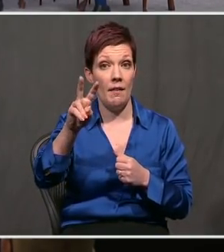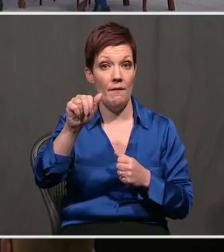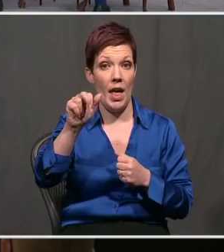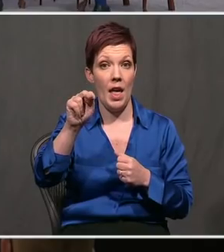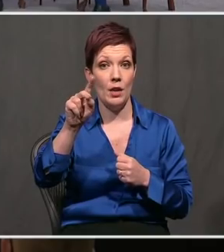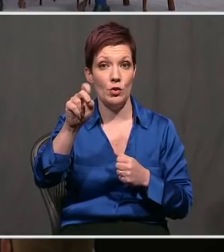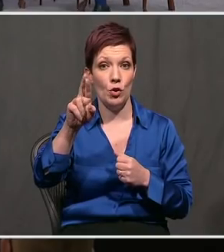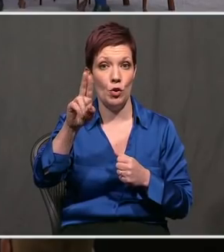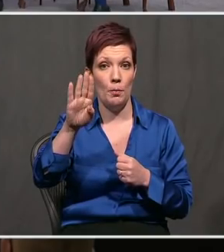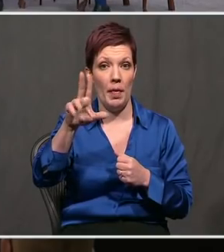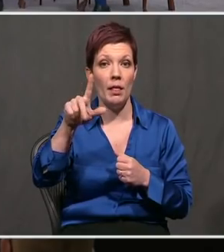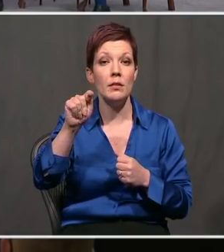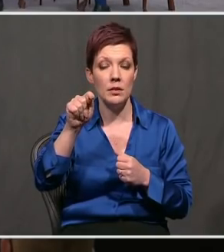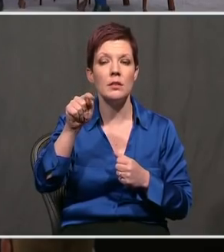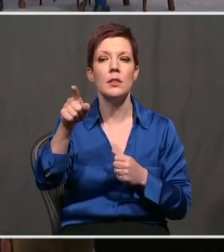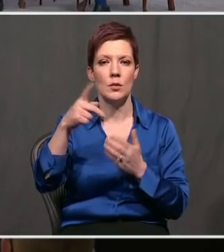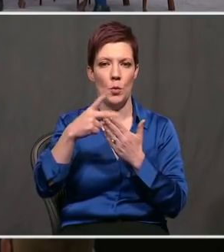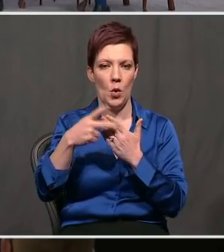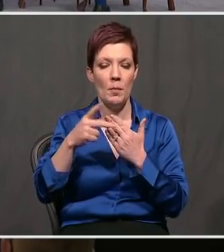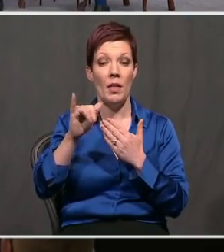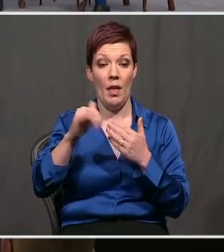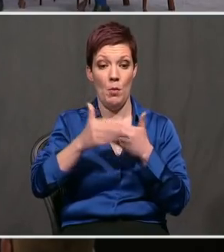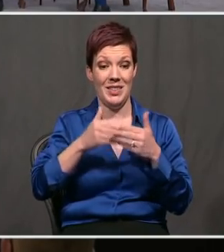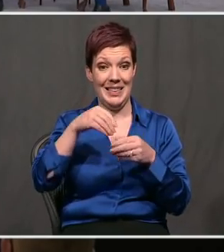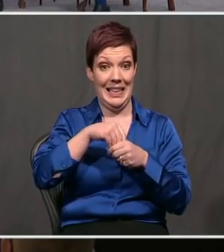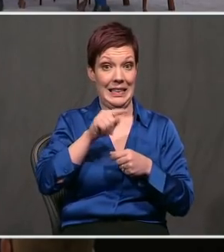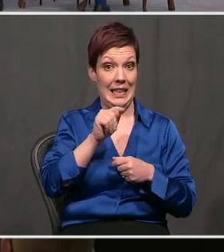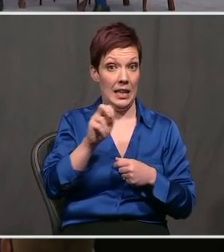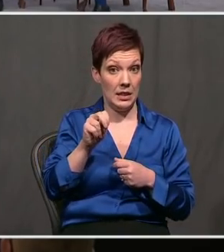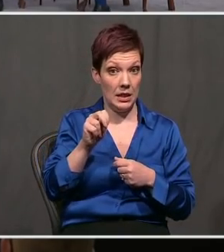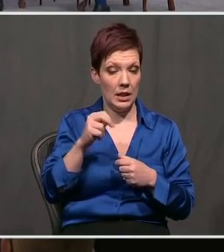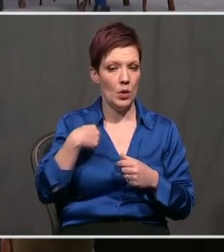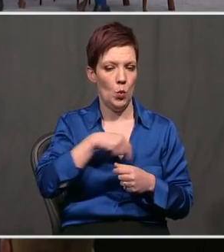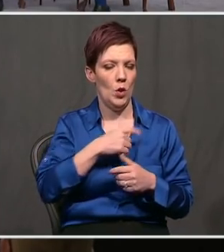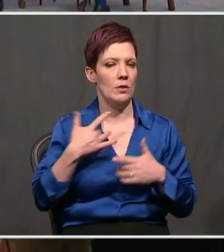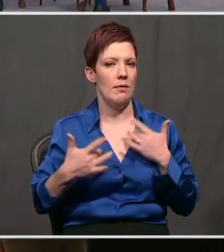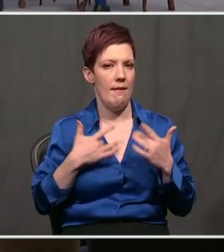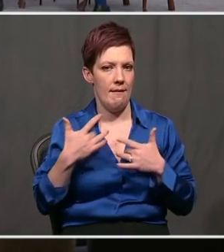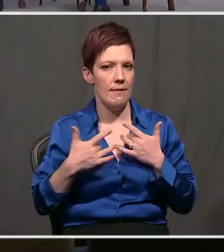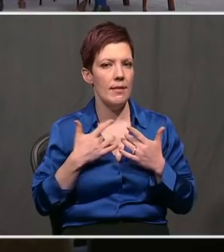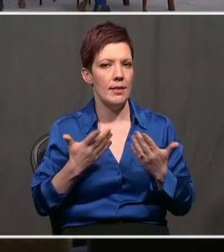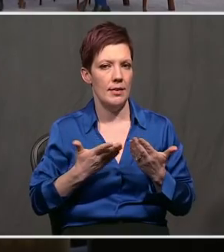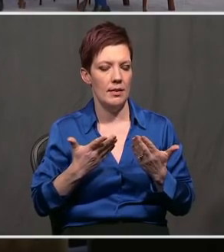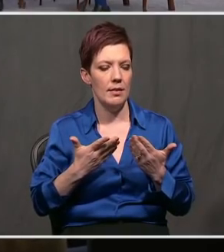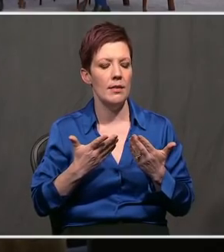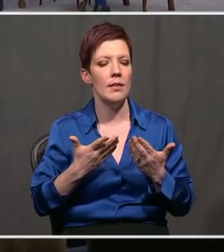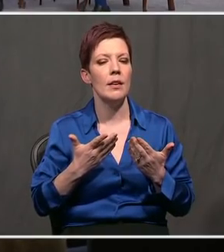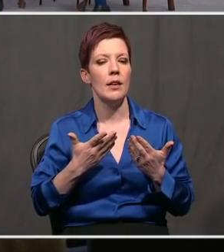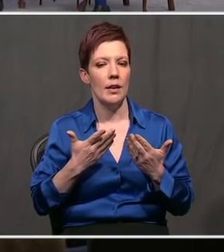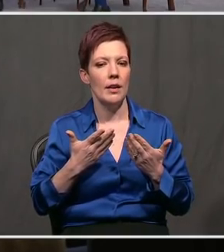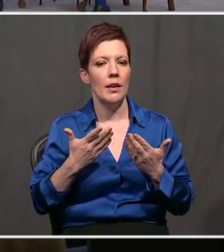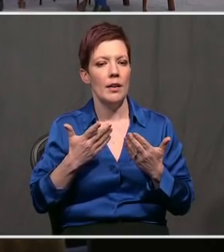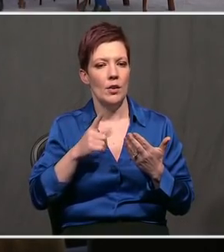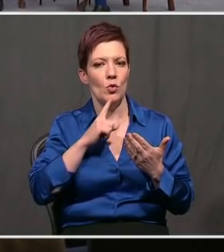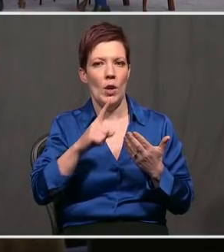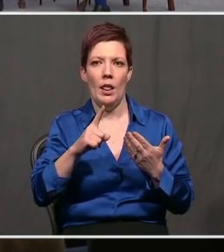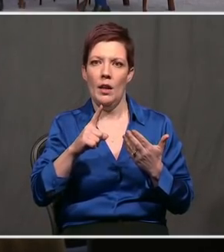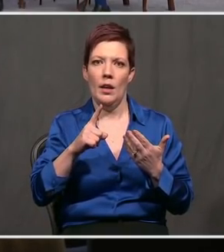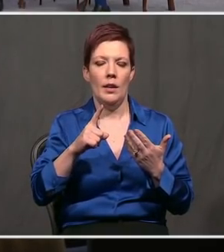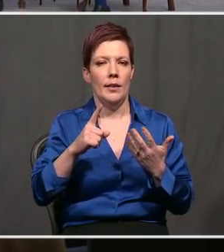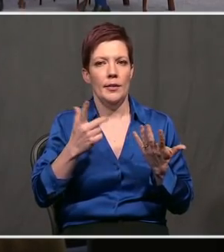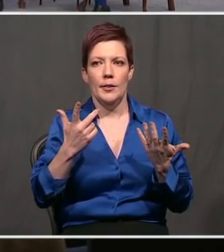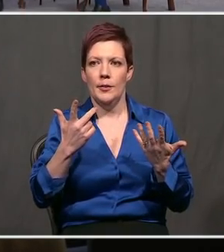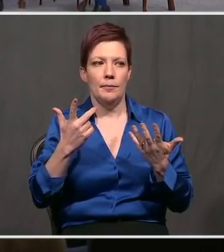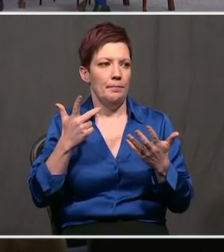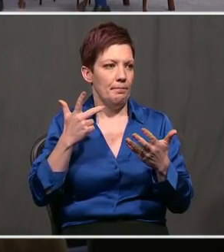playing nationally in this process. So Tennessee is, we're excited to be on the forefront here. I